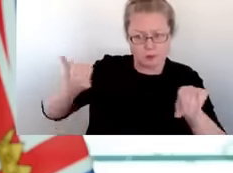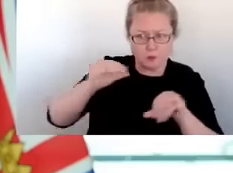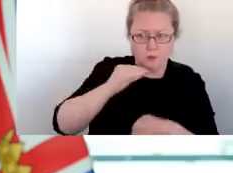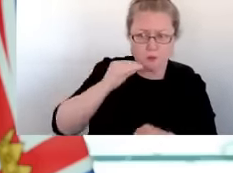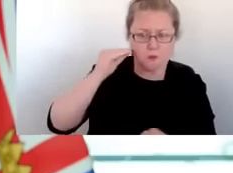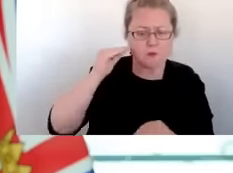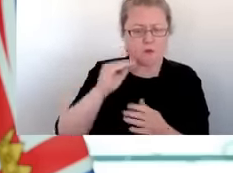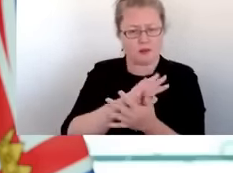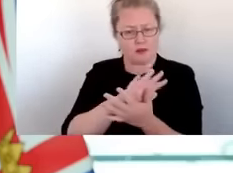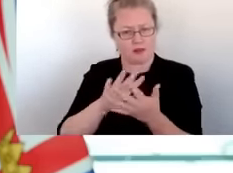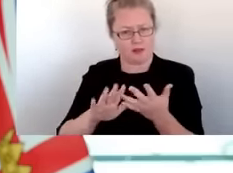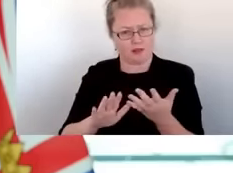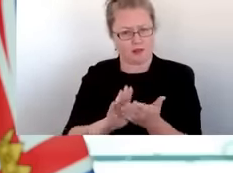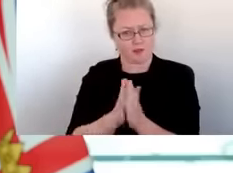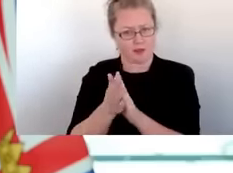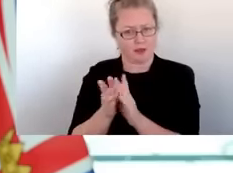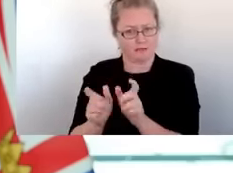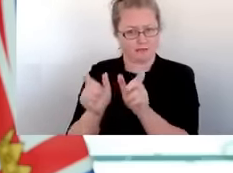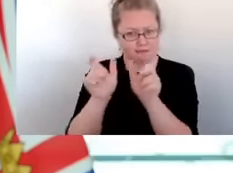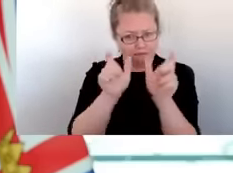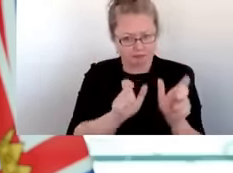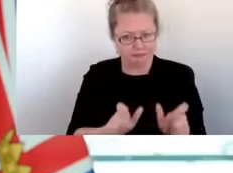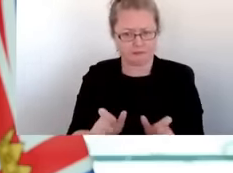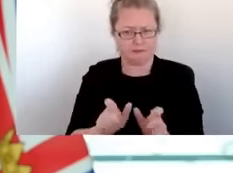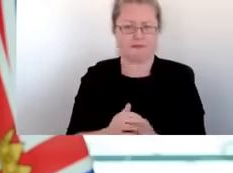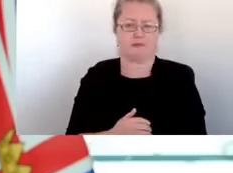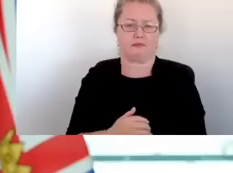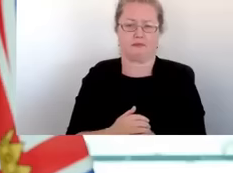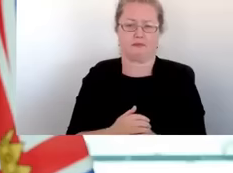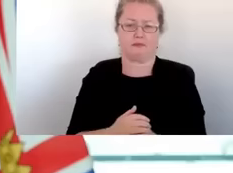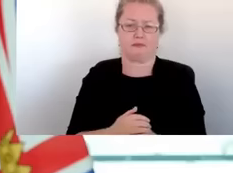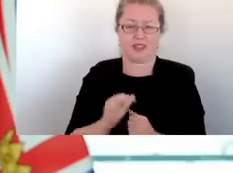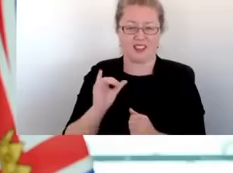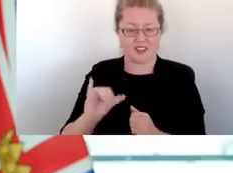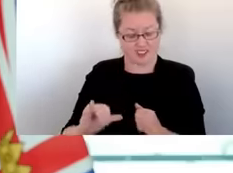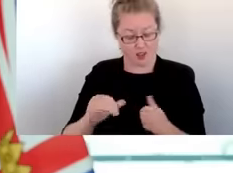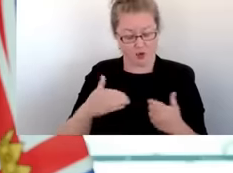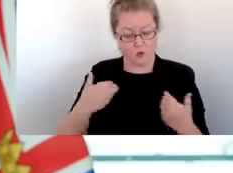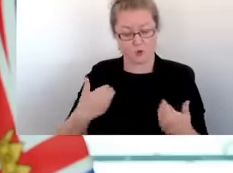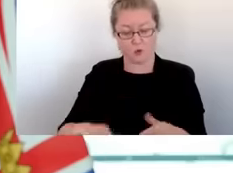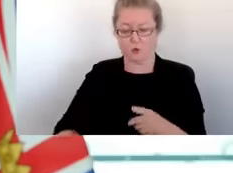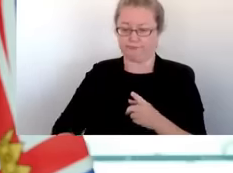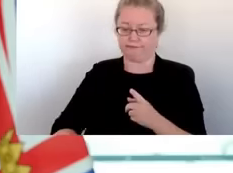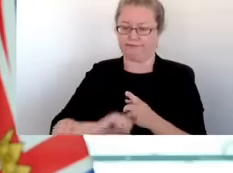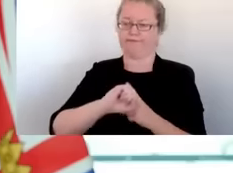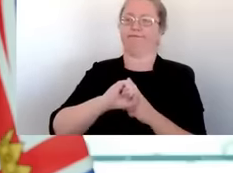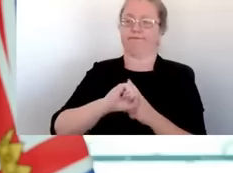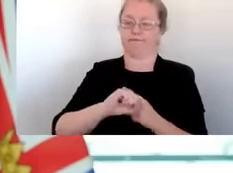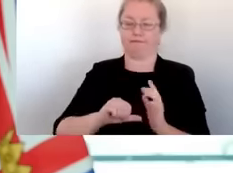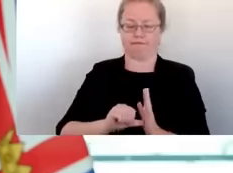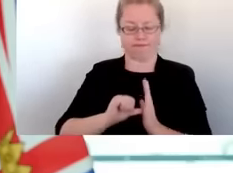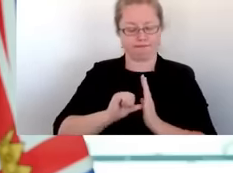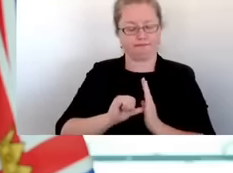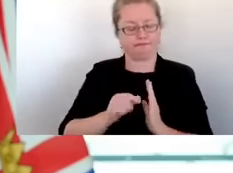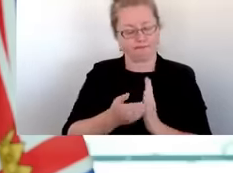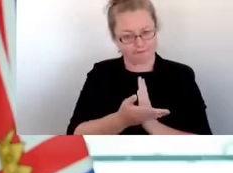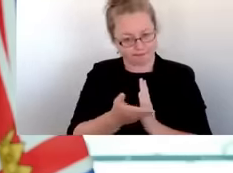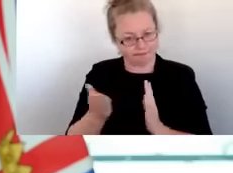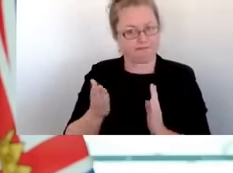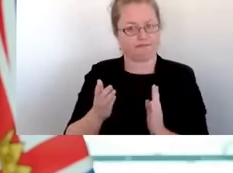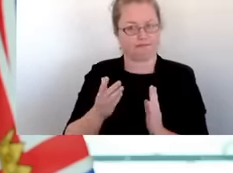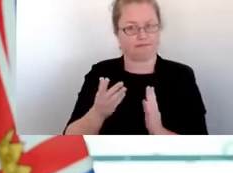level of immunity that we have from infection and vaccination has been a game changer. And we know the virus has